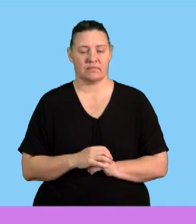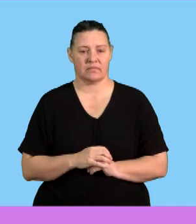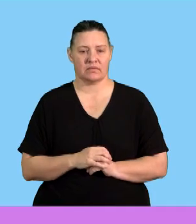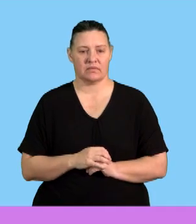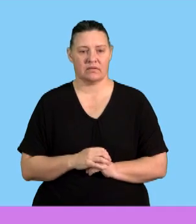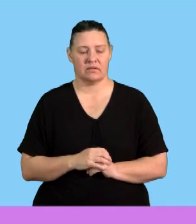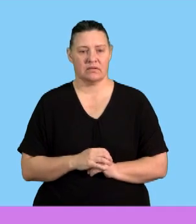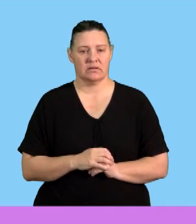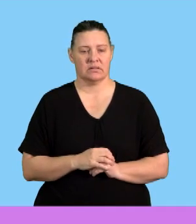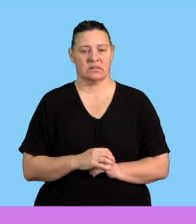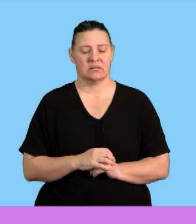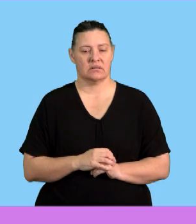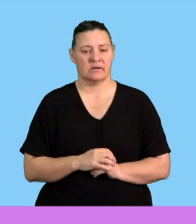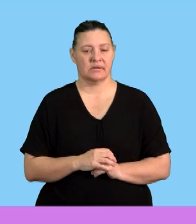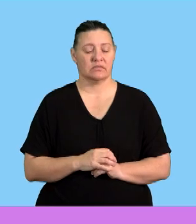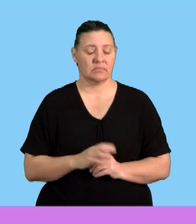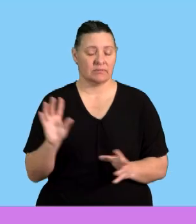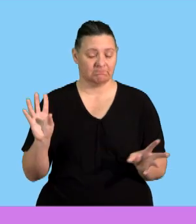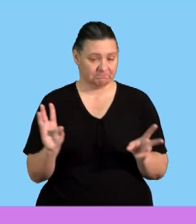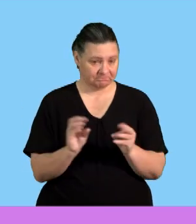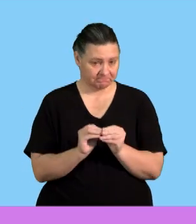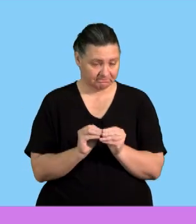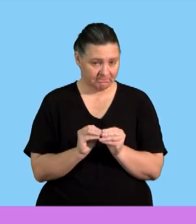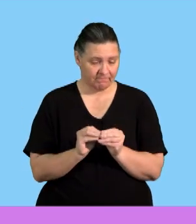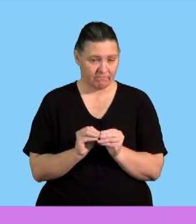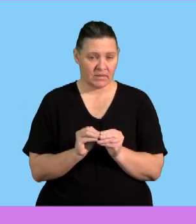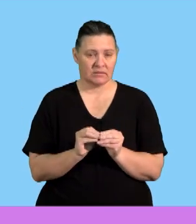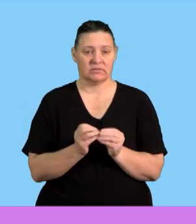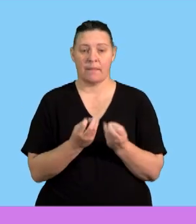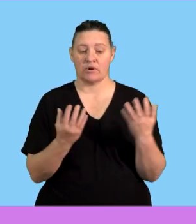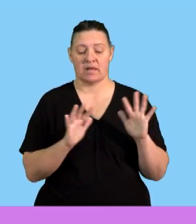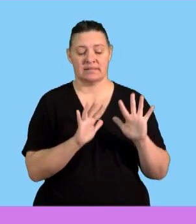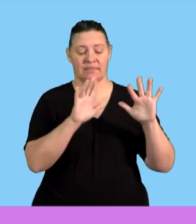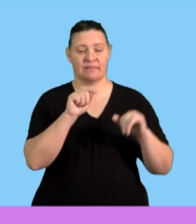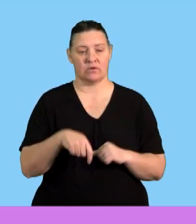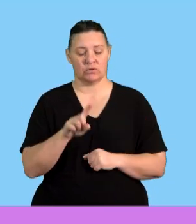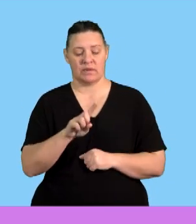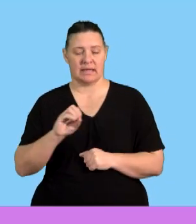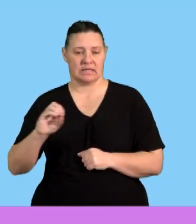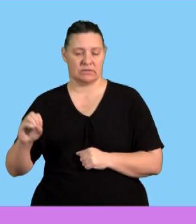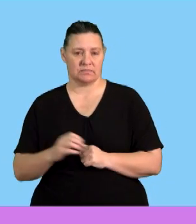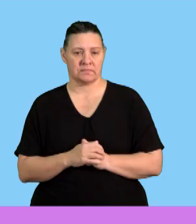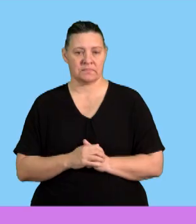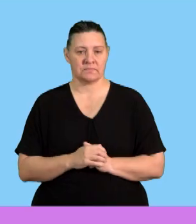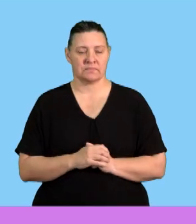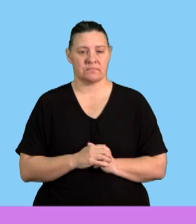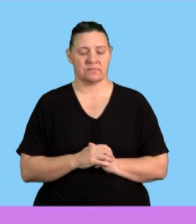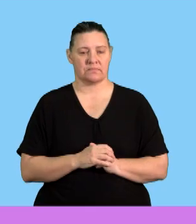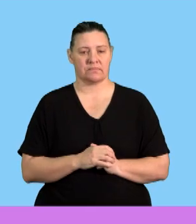the 5,100 that she earned in interest. So she will end with